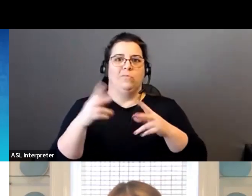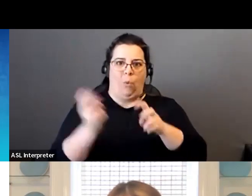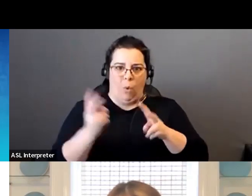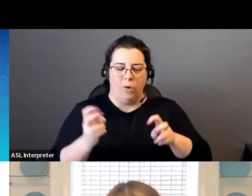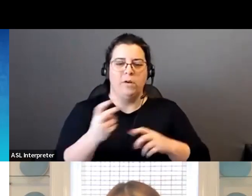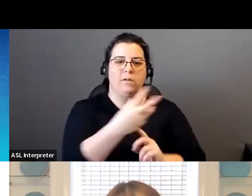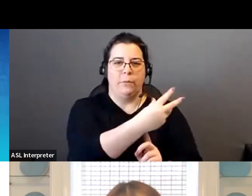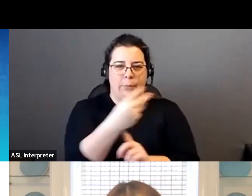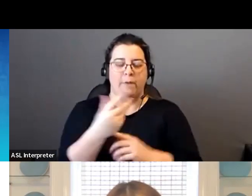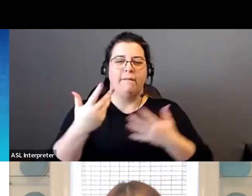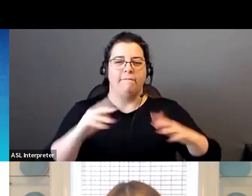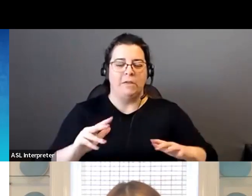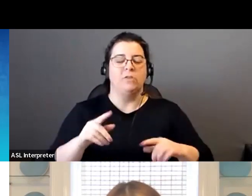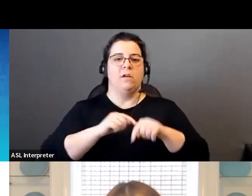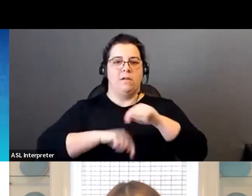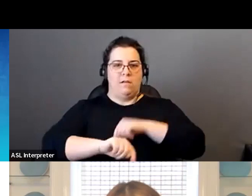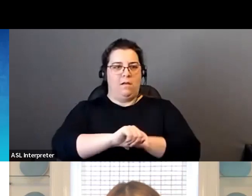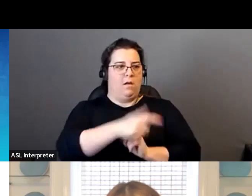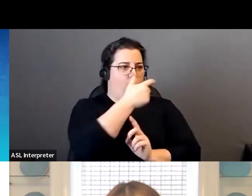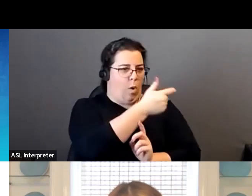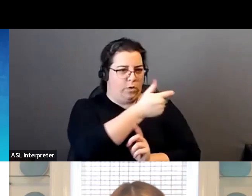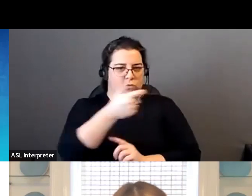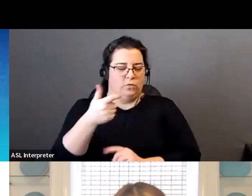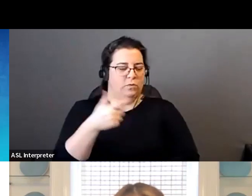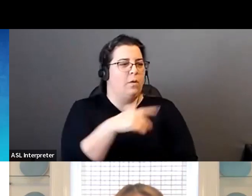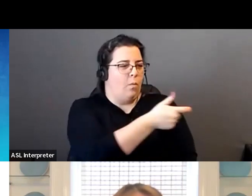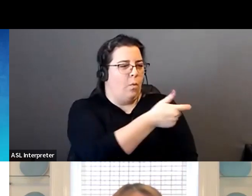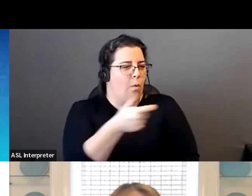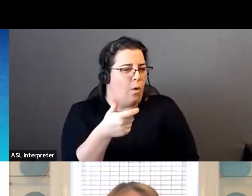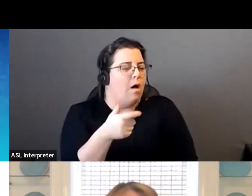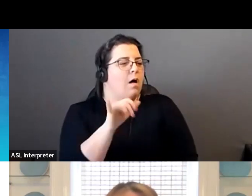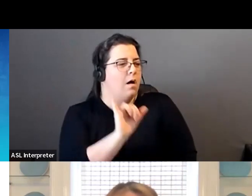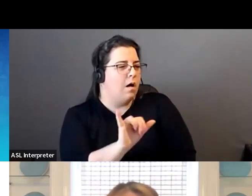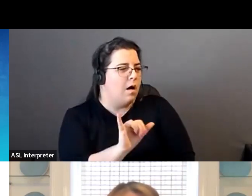2 or 3 people that you can just bounce, hey, I just did this show, what do you think?